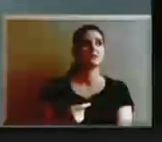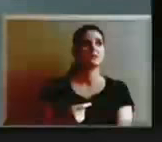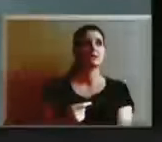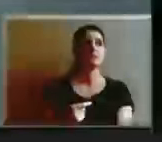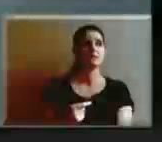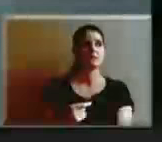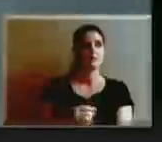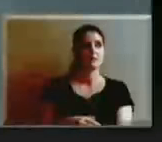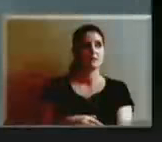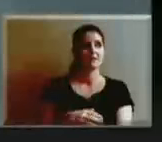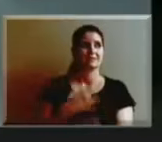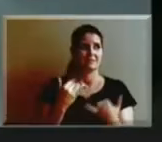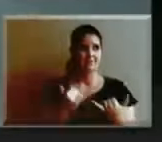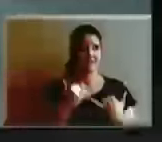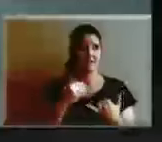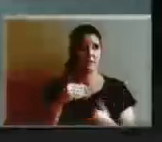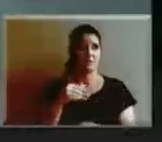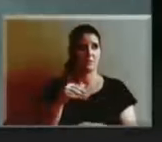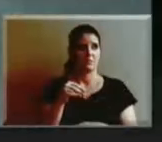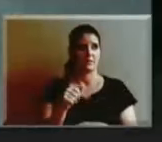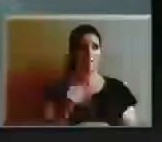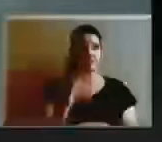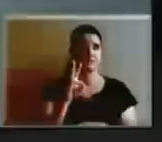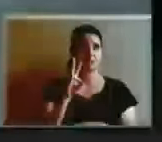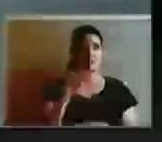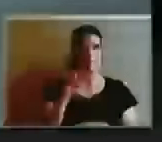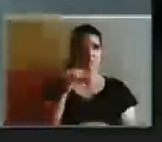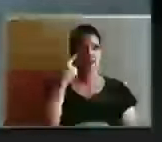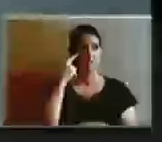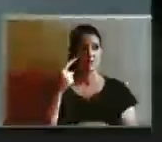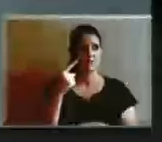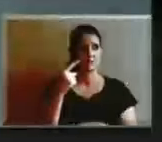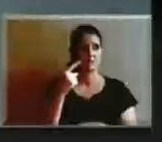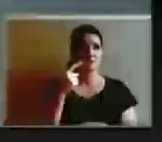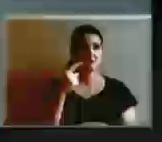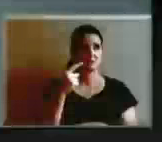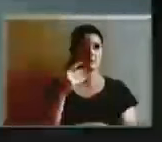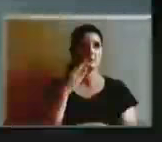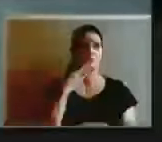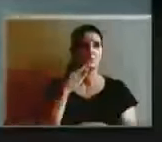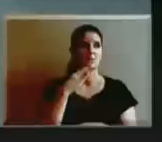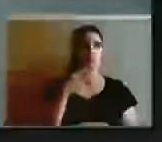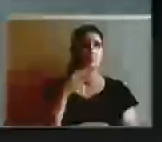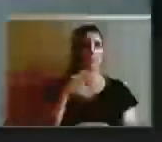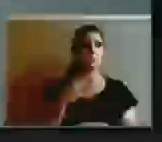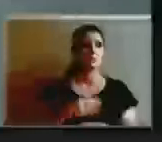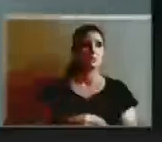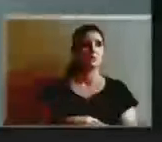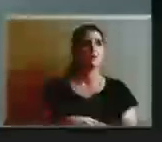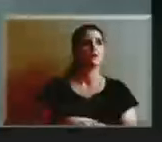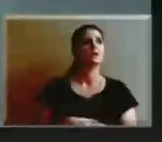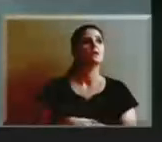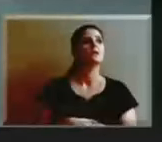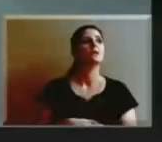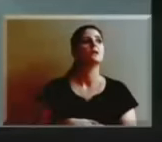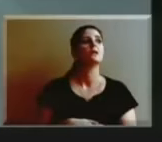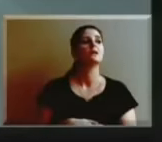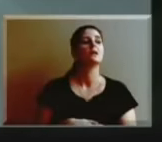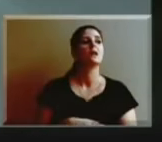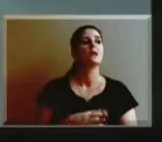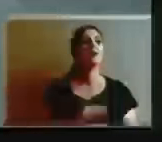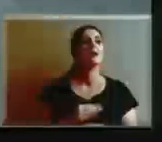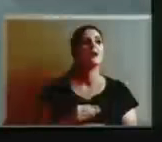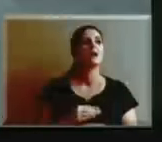of 70 cents will generate $4 million, and the compensating rate is